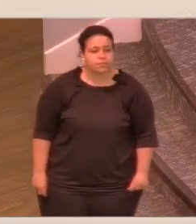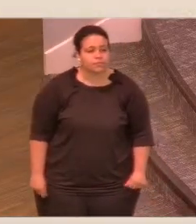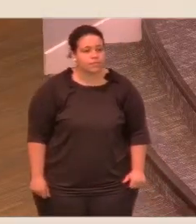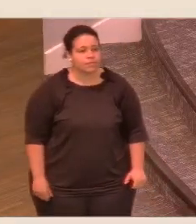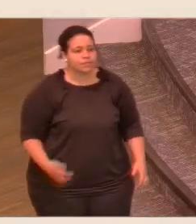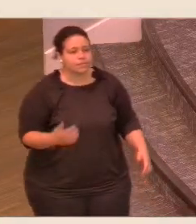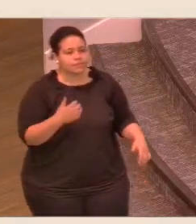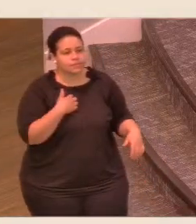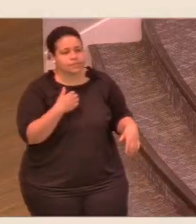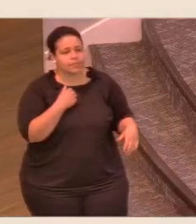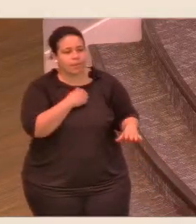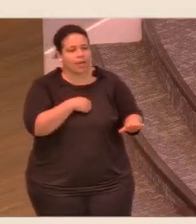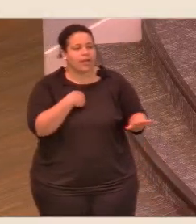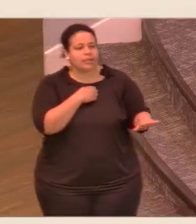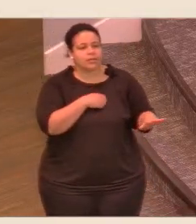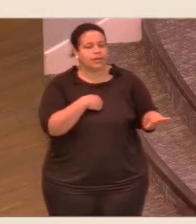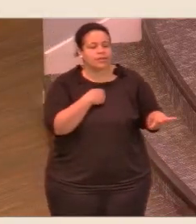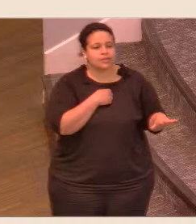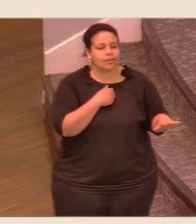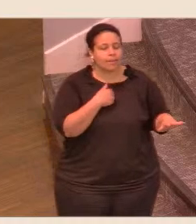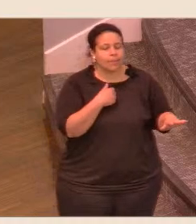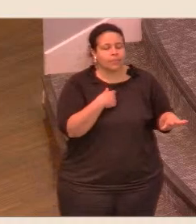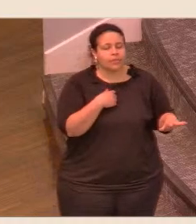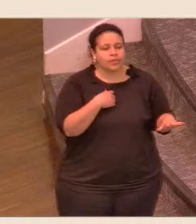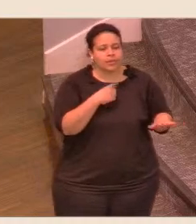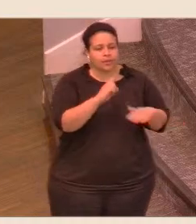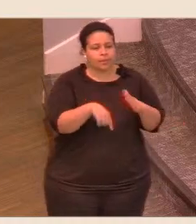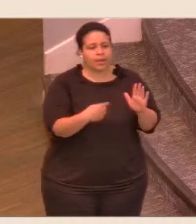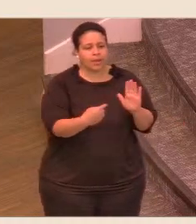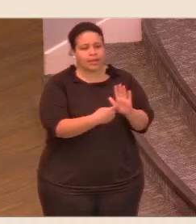And I've got to apologize as well about